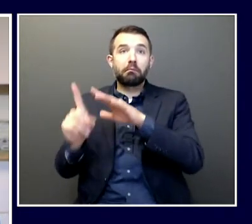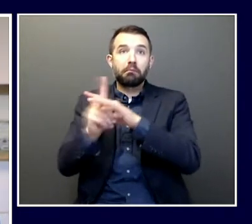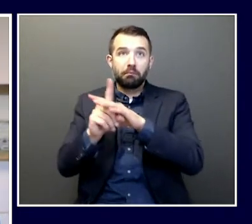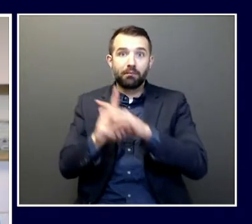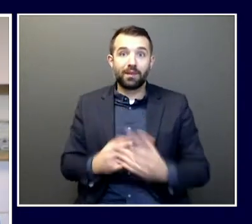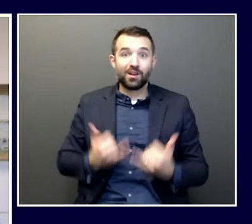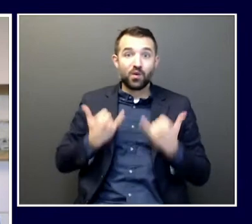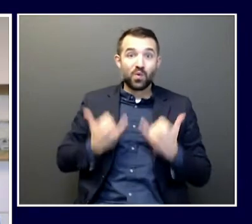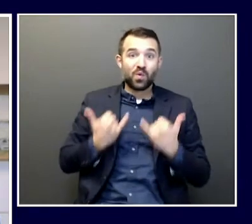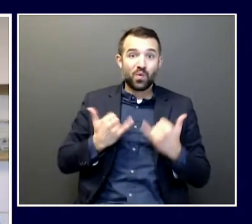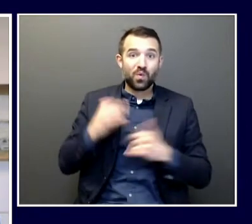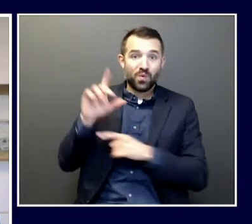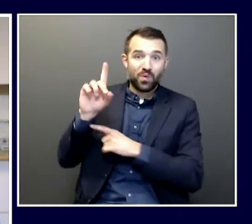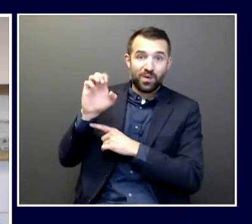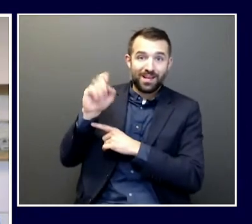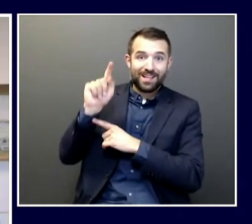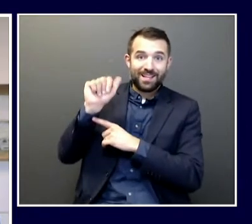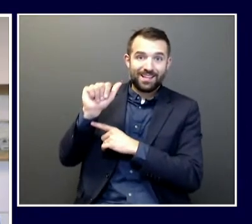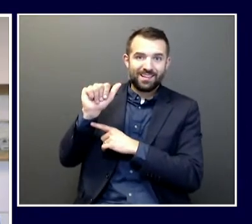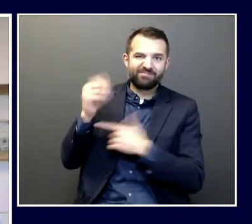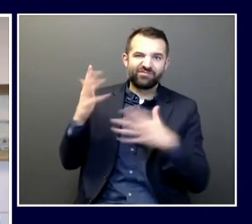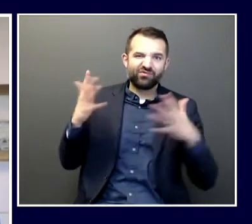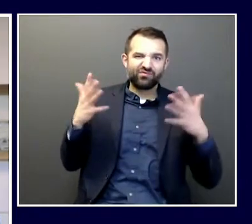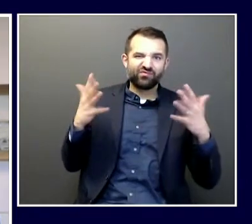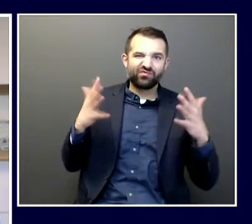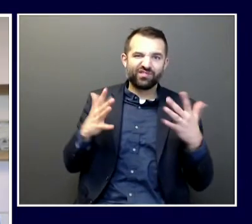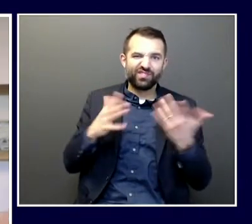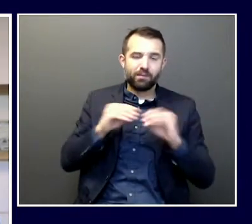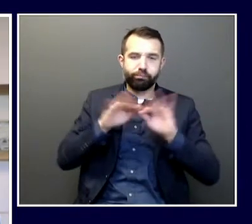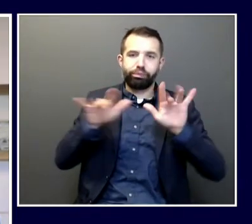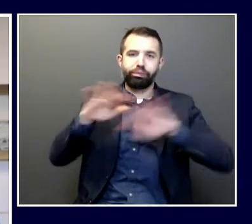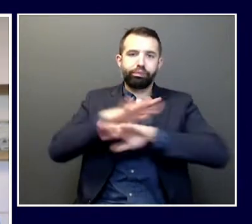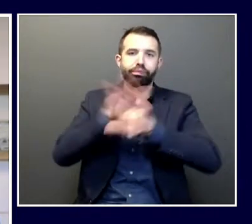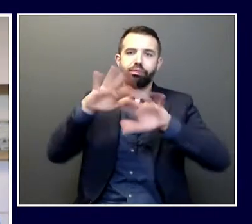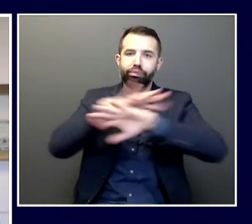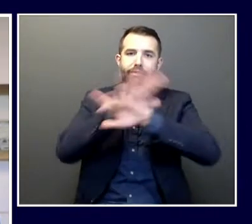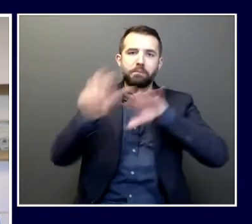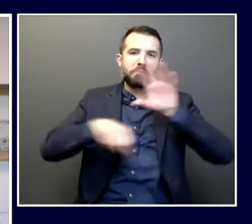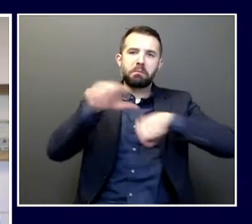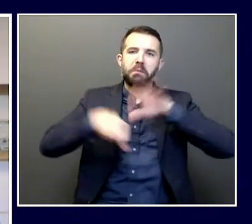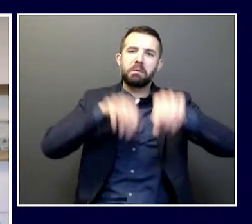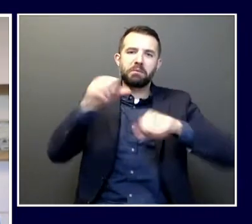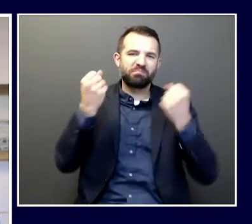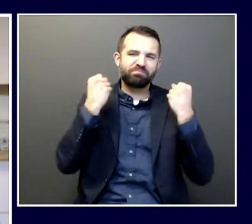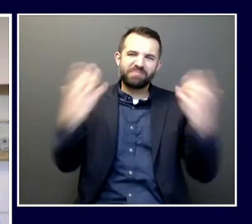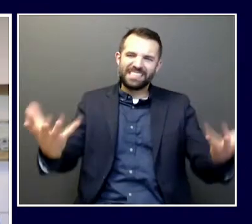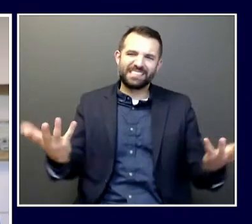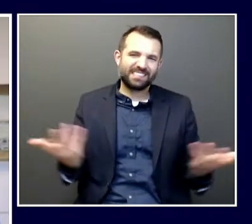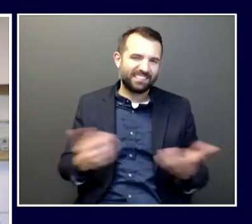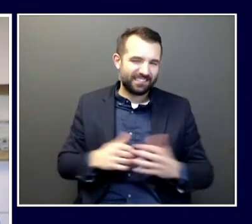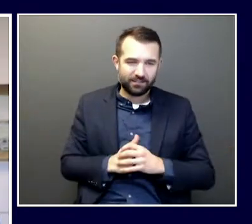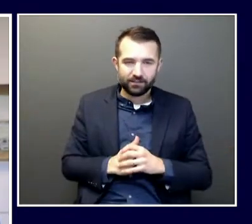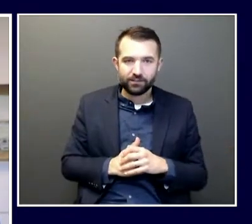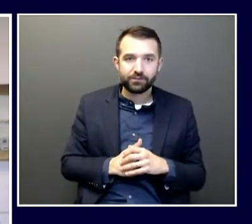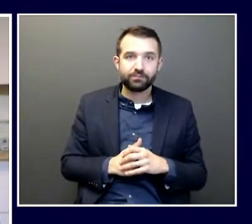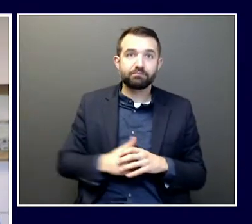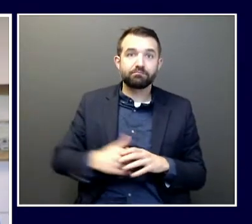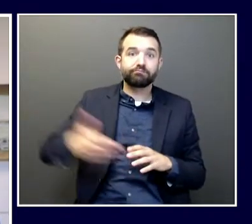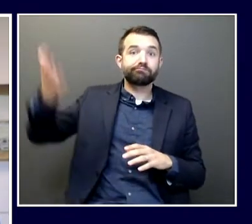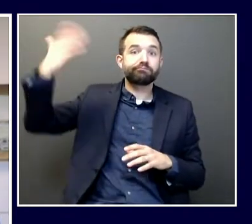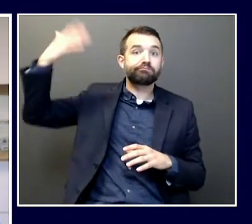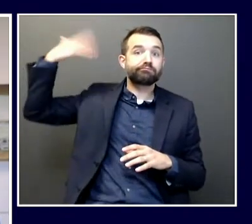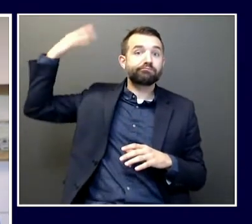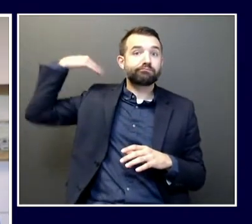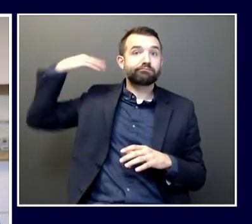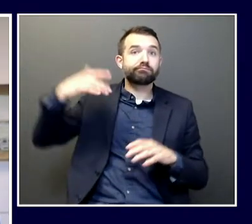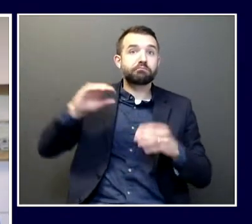blown through that insulation. The surges that happened earlier in the pandemic in more densely populated